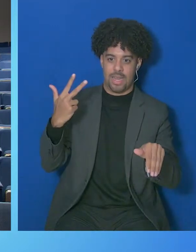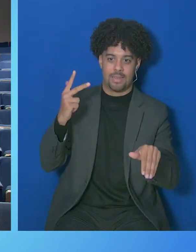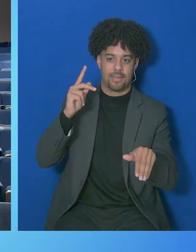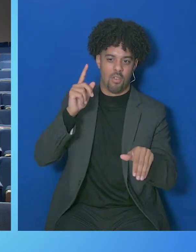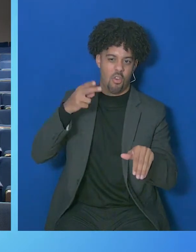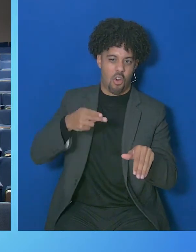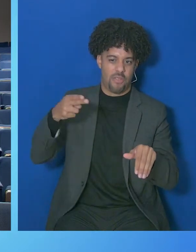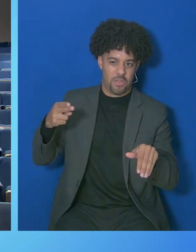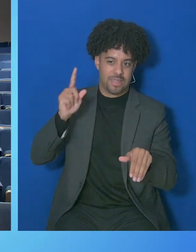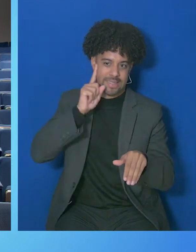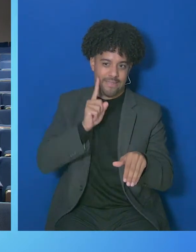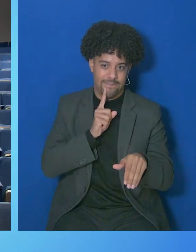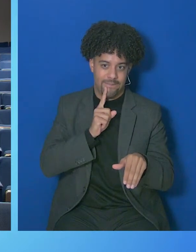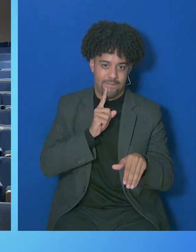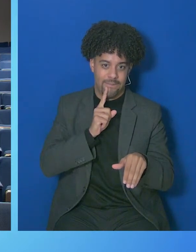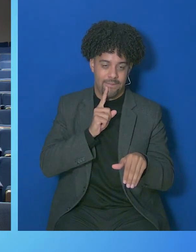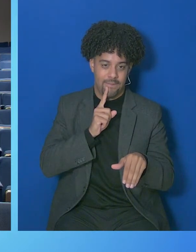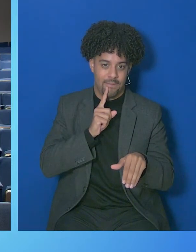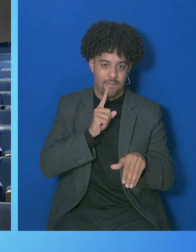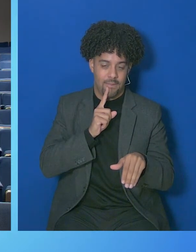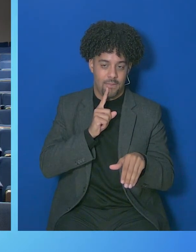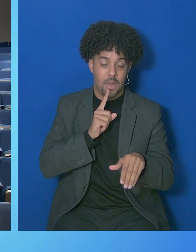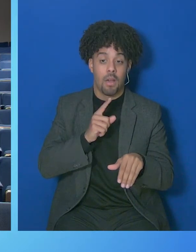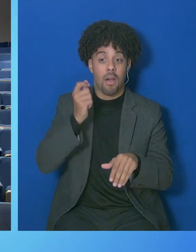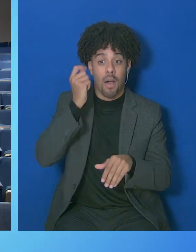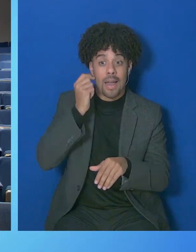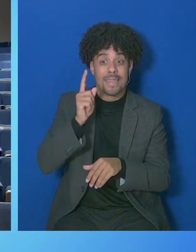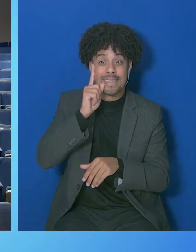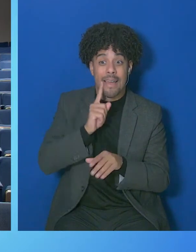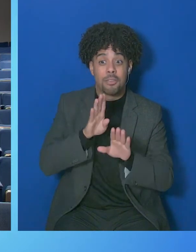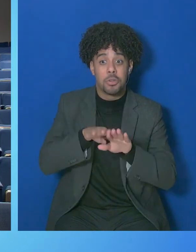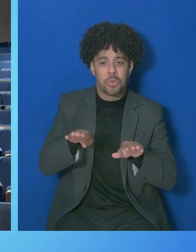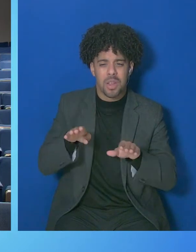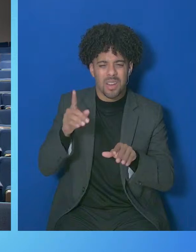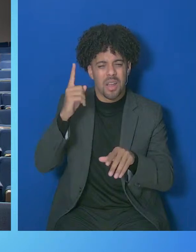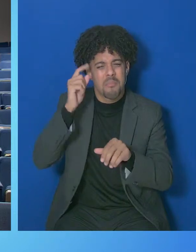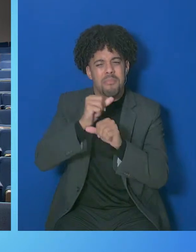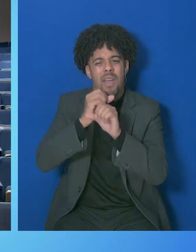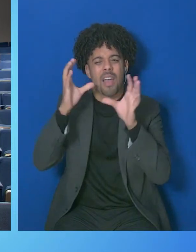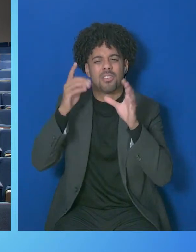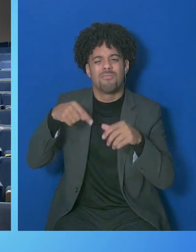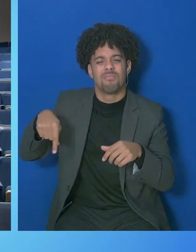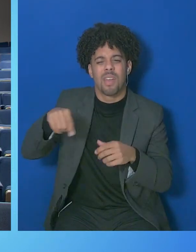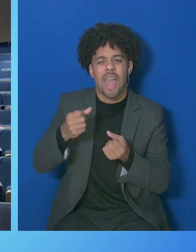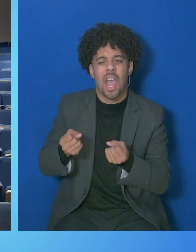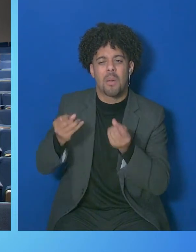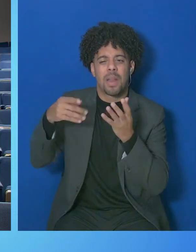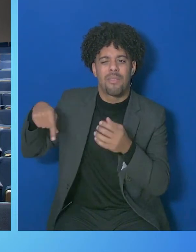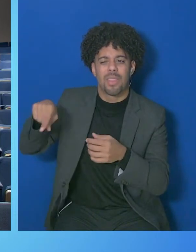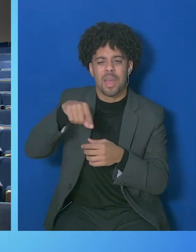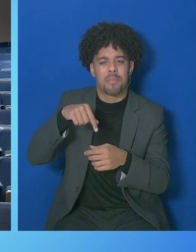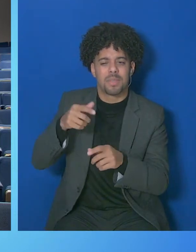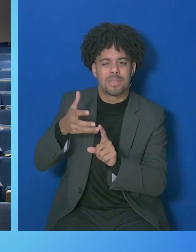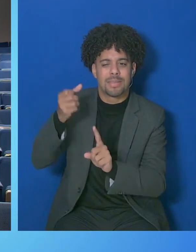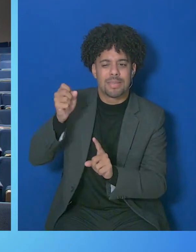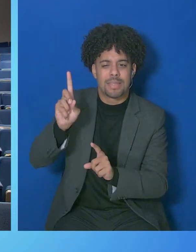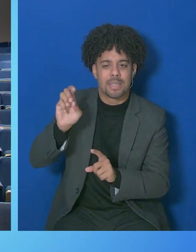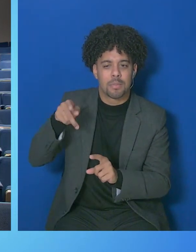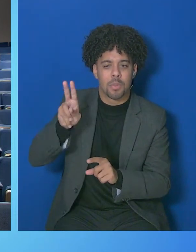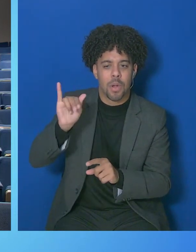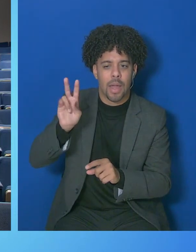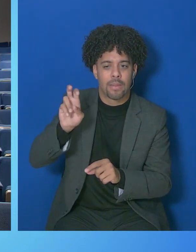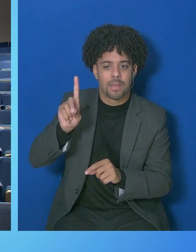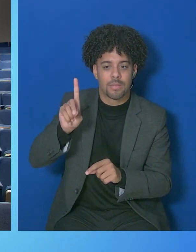And then imagine how many deaf children are deprived. The fact that the brain has no preference